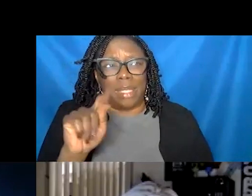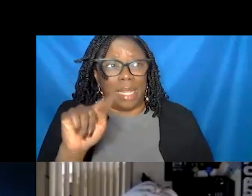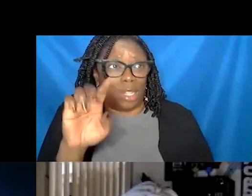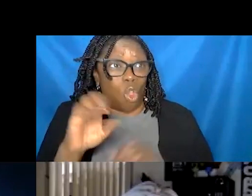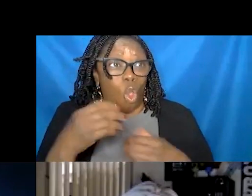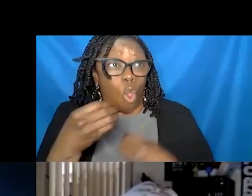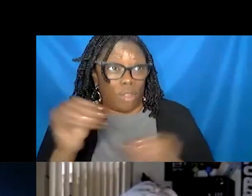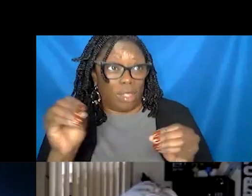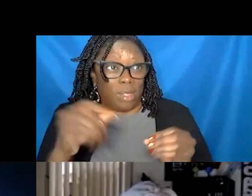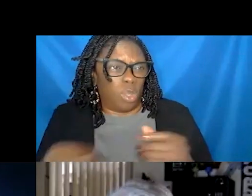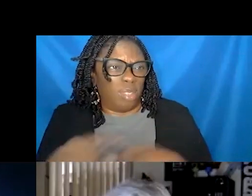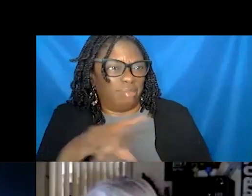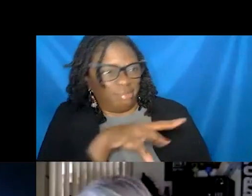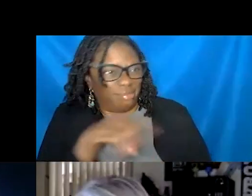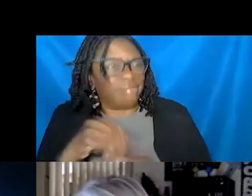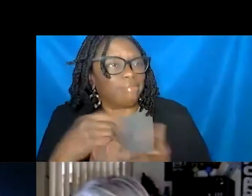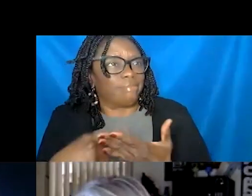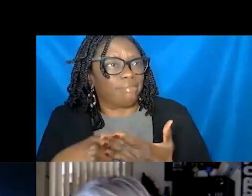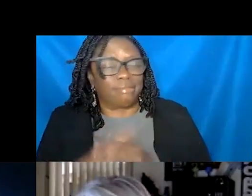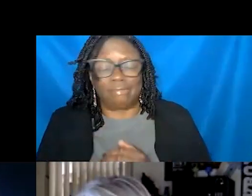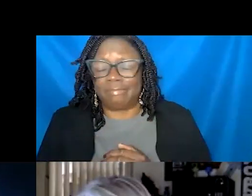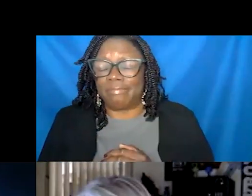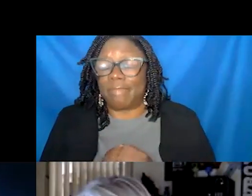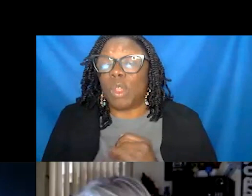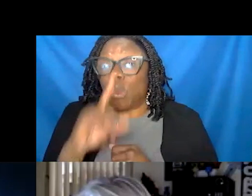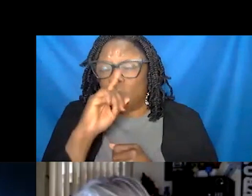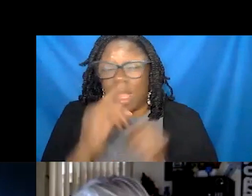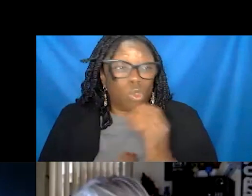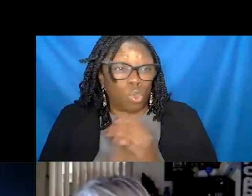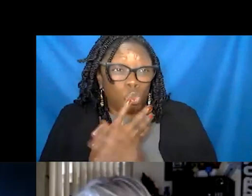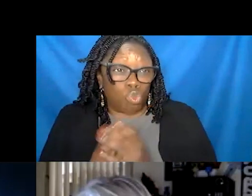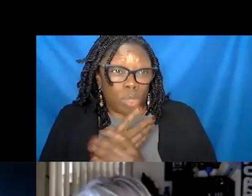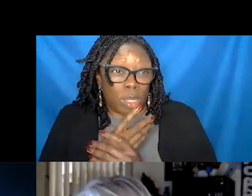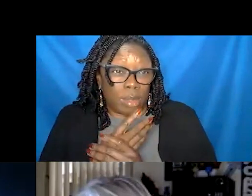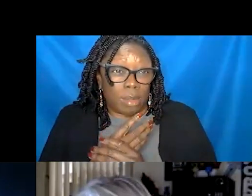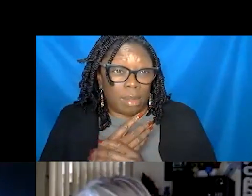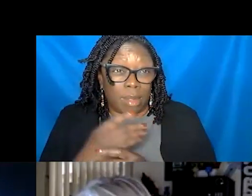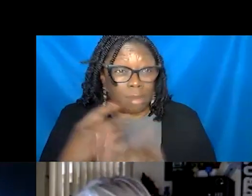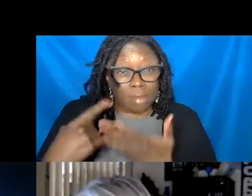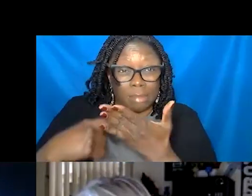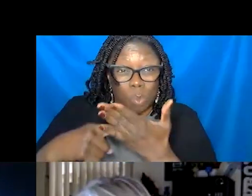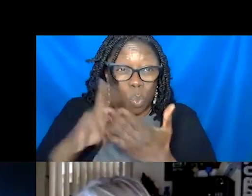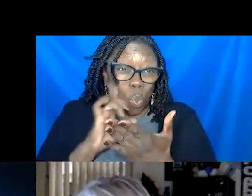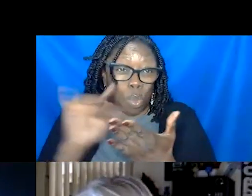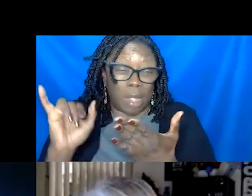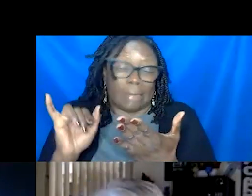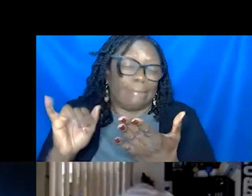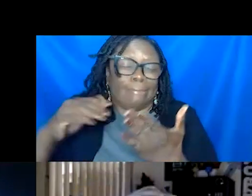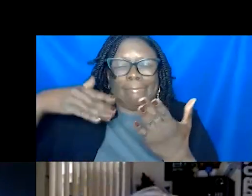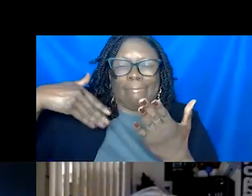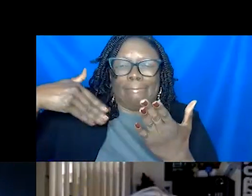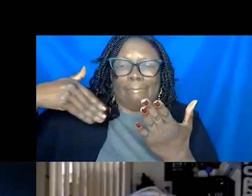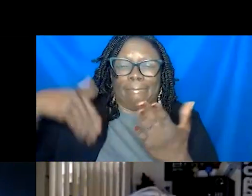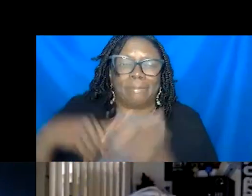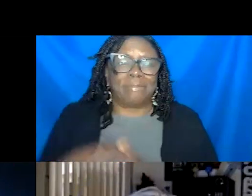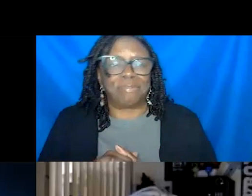We actually haven't talked about what that's going to look like for the spring semester, but that